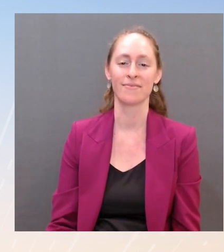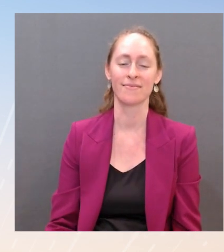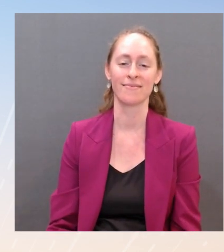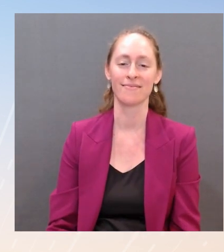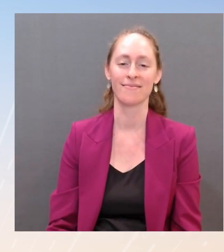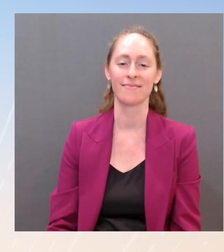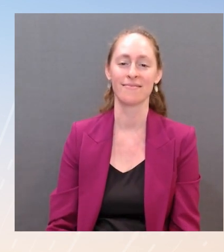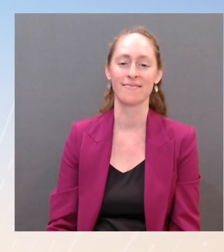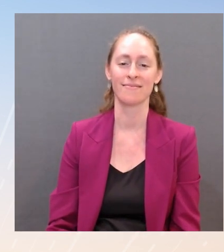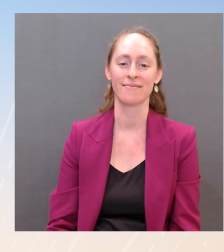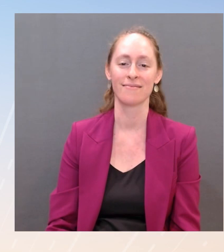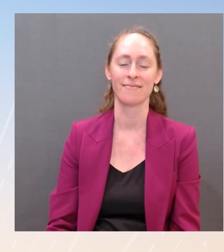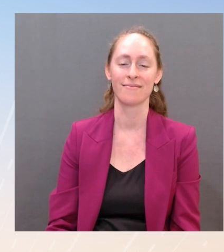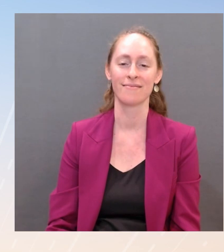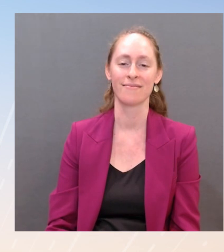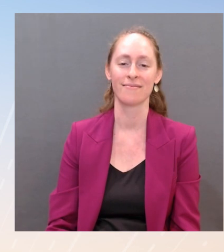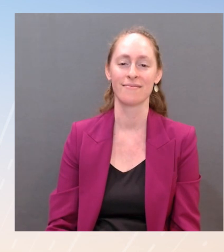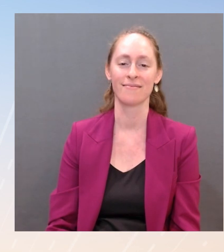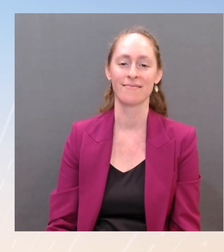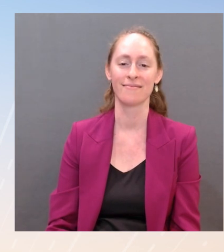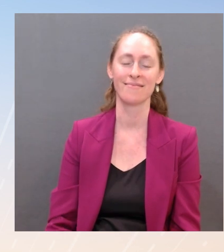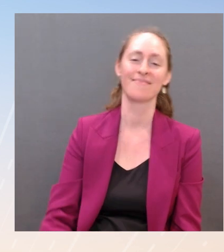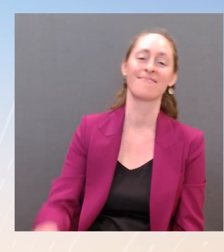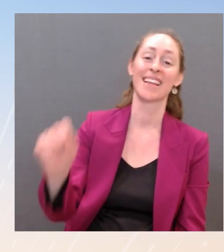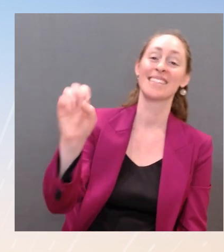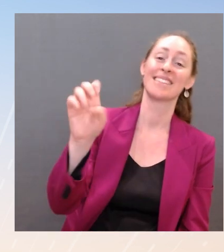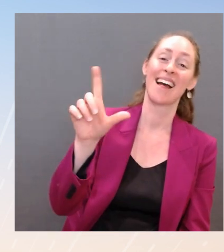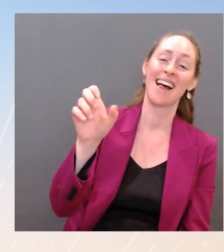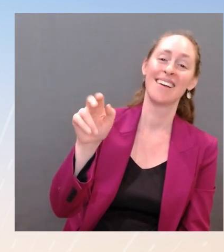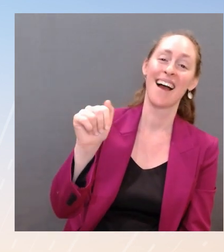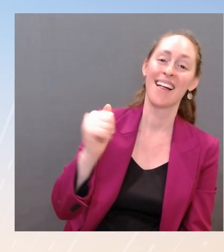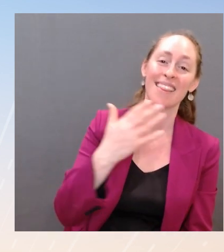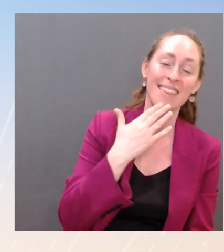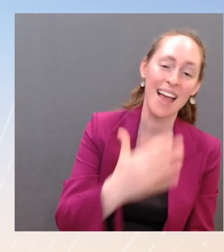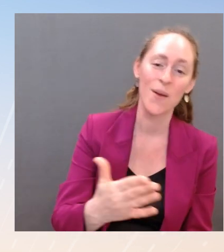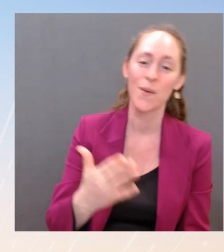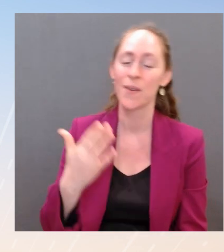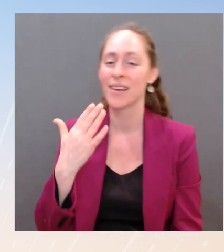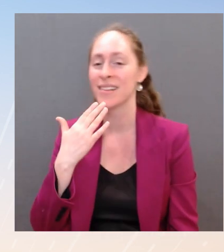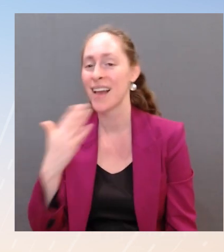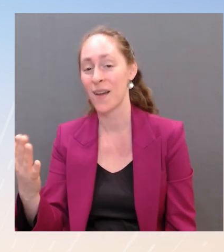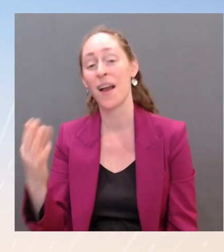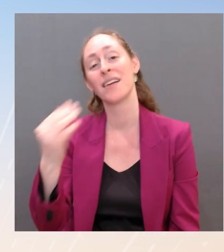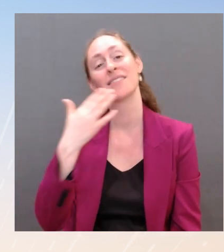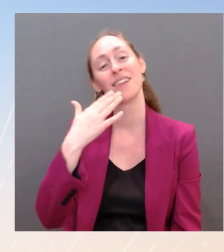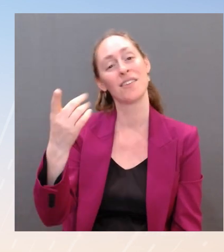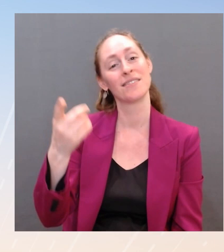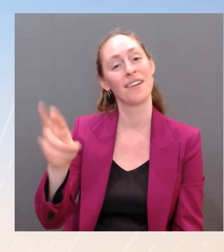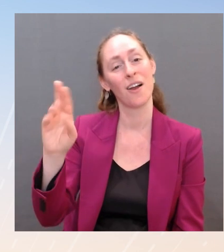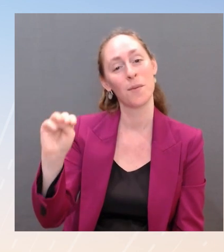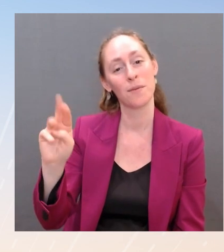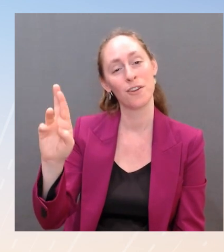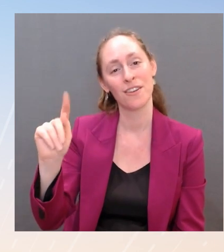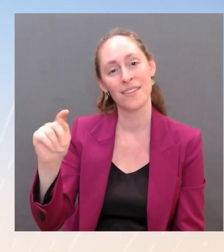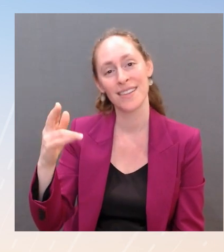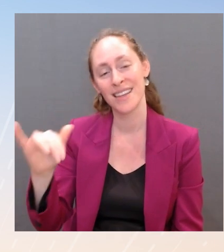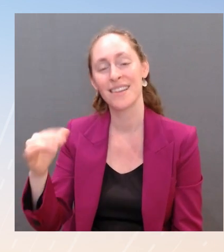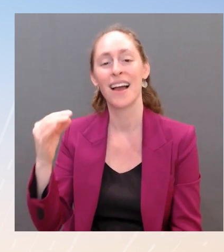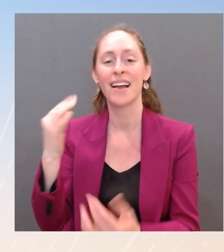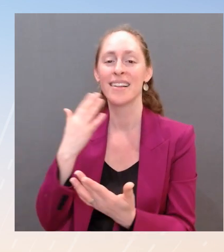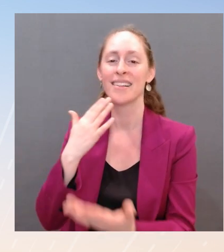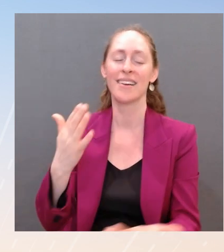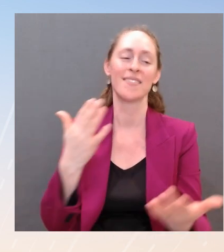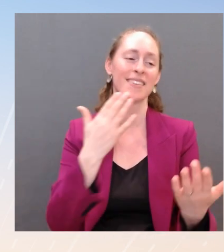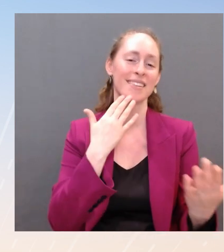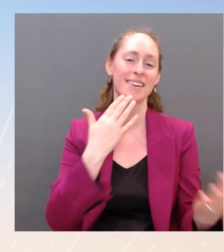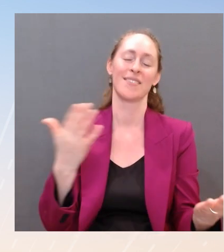Selena, I want to thank you and Dr. Murthy, but especially I want to thank all the young people here on the stage today for